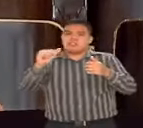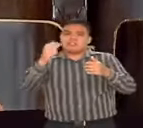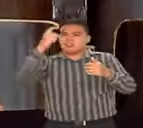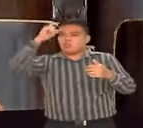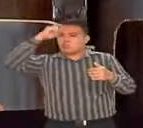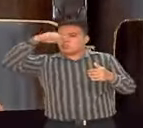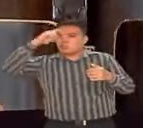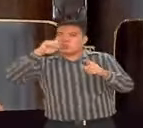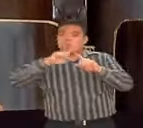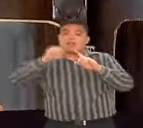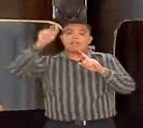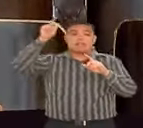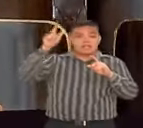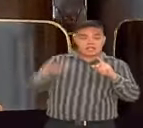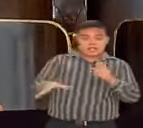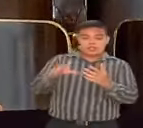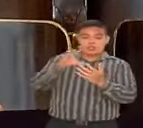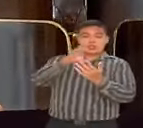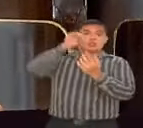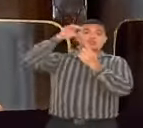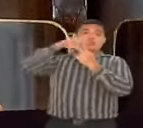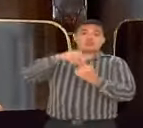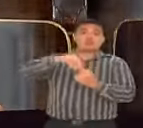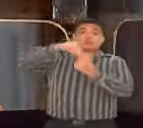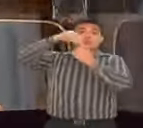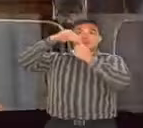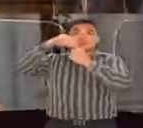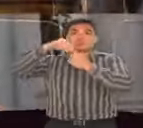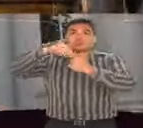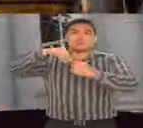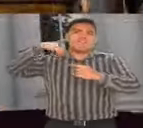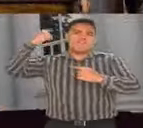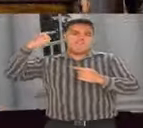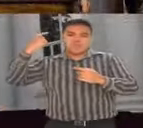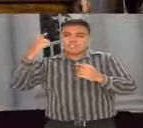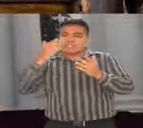God hath chosen the foolish things of the world to confound the wise.